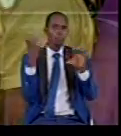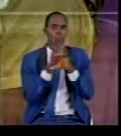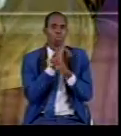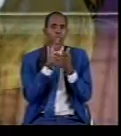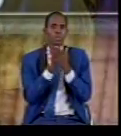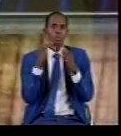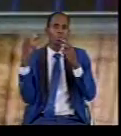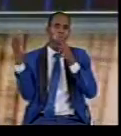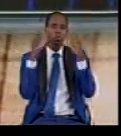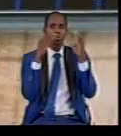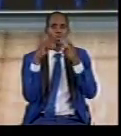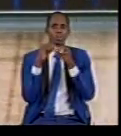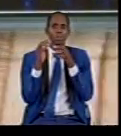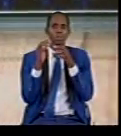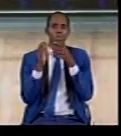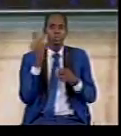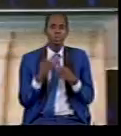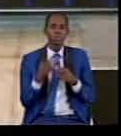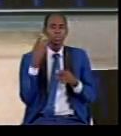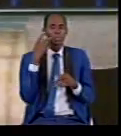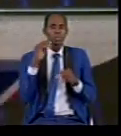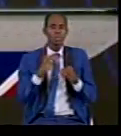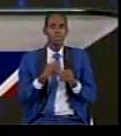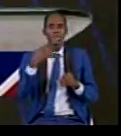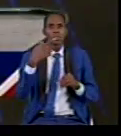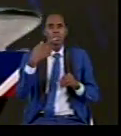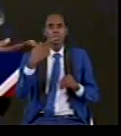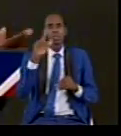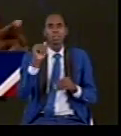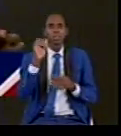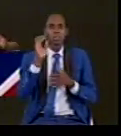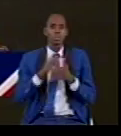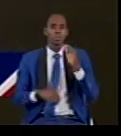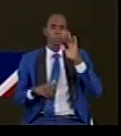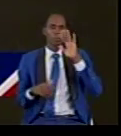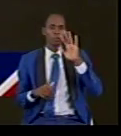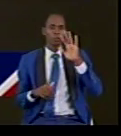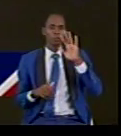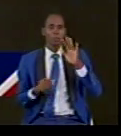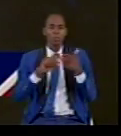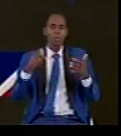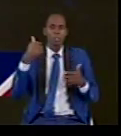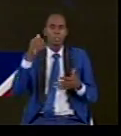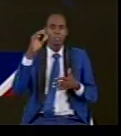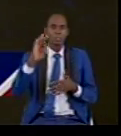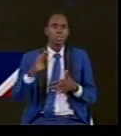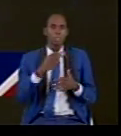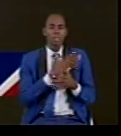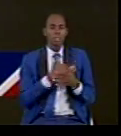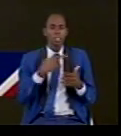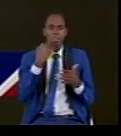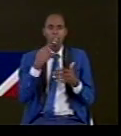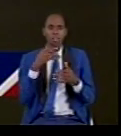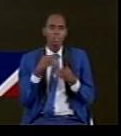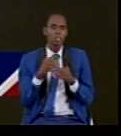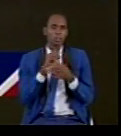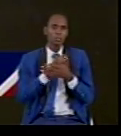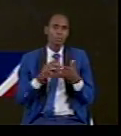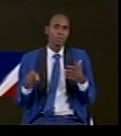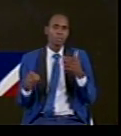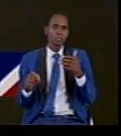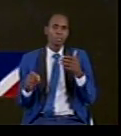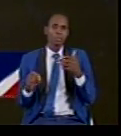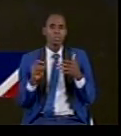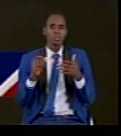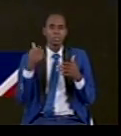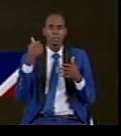and we're looking at Galatians chapter 5 from verse 19. It says in verse 19, now the works of the flesh are